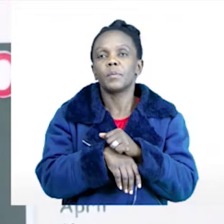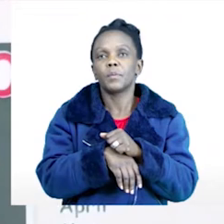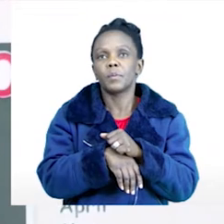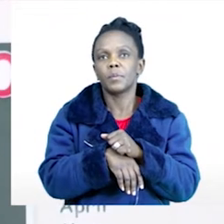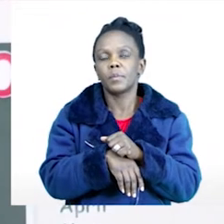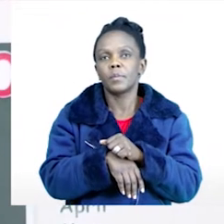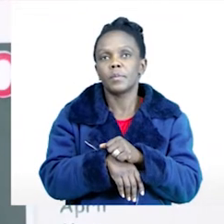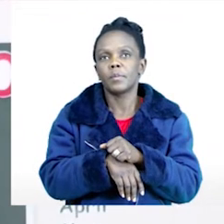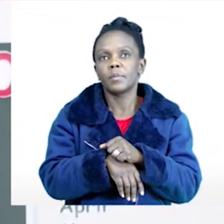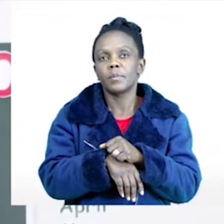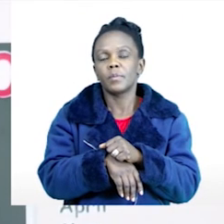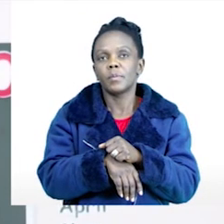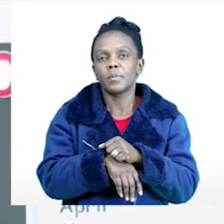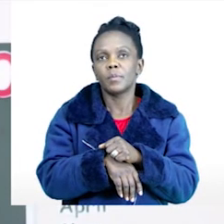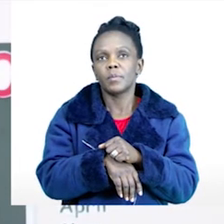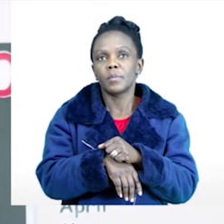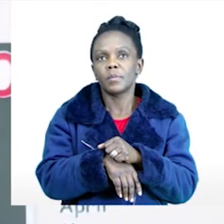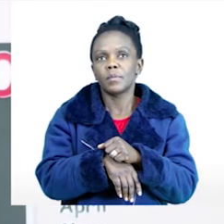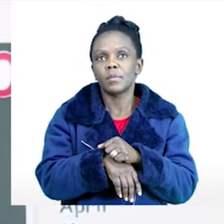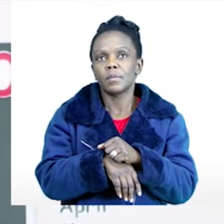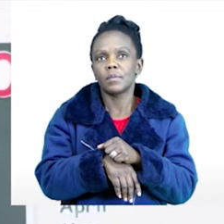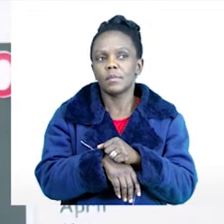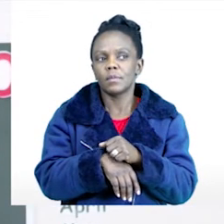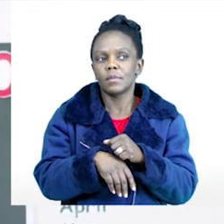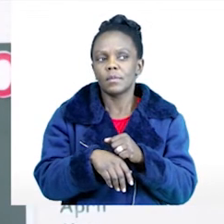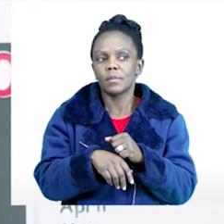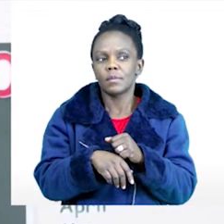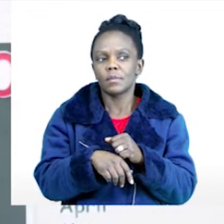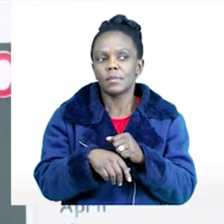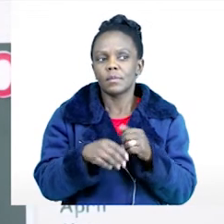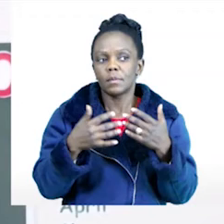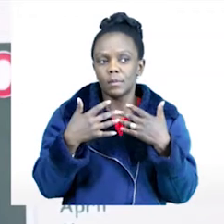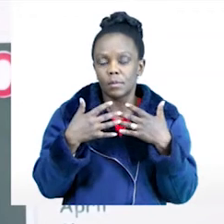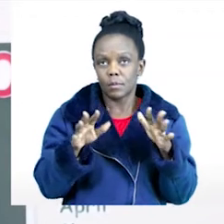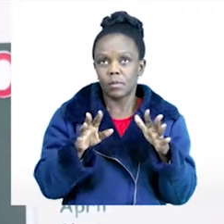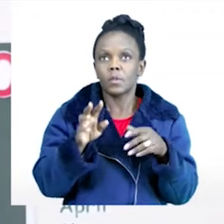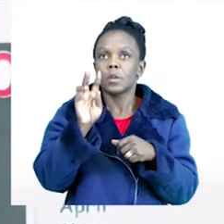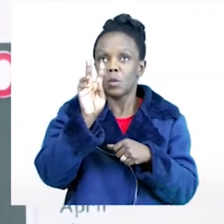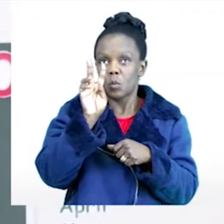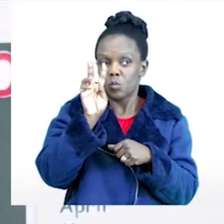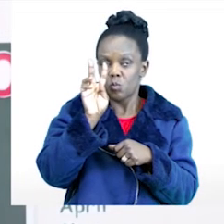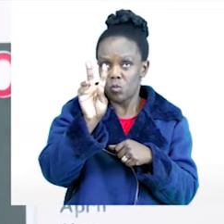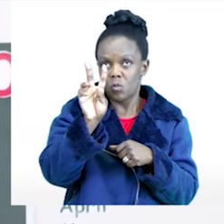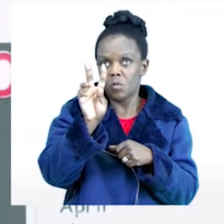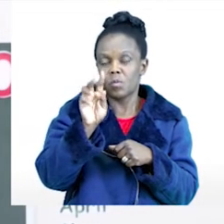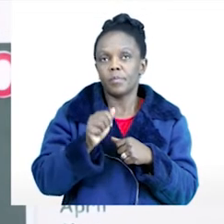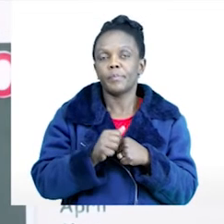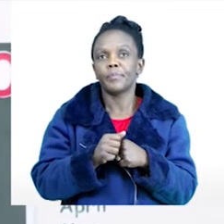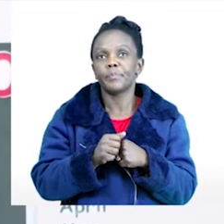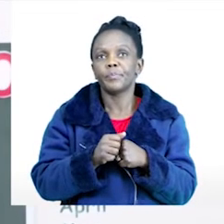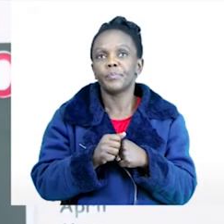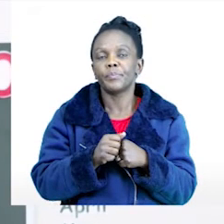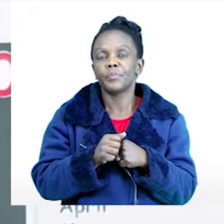vegetables. Now I love broccoli. That is my favorite vegetable. And I wonder what your favorite vegetable